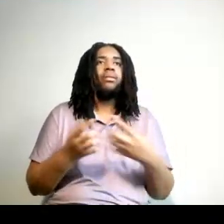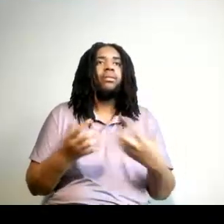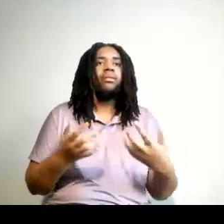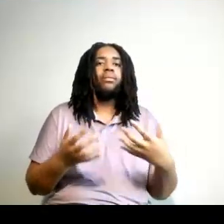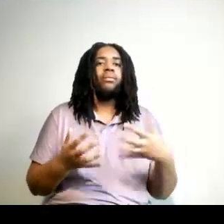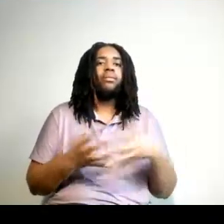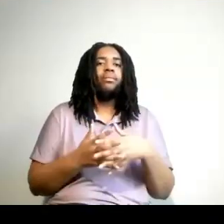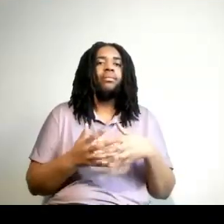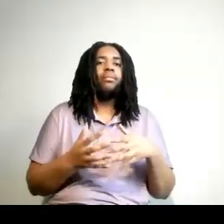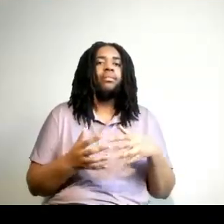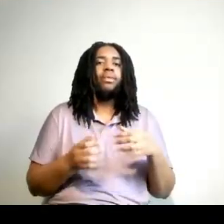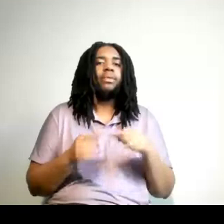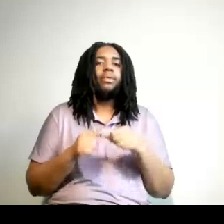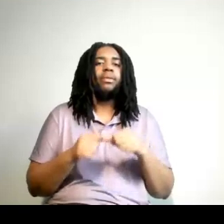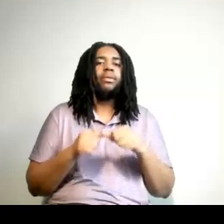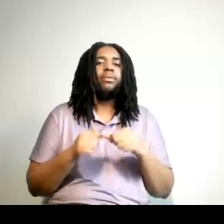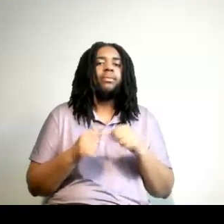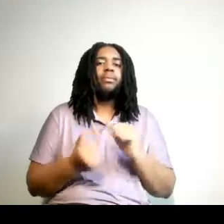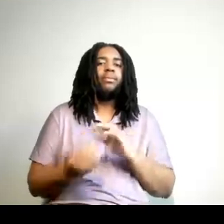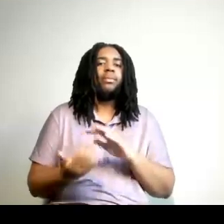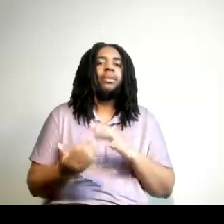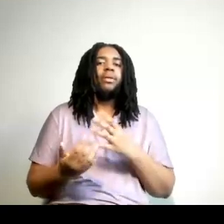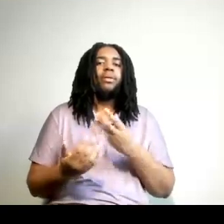and to be able to continue to